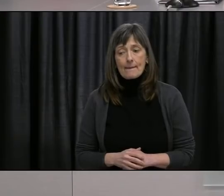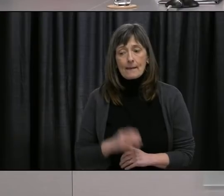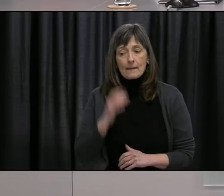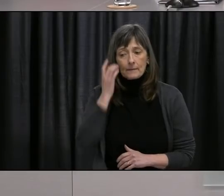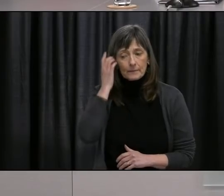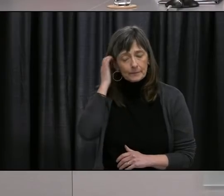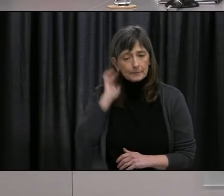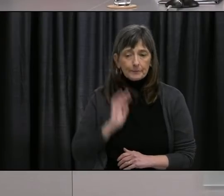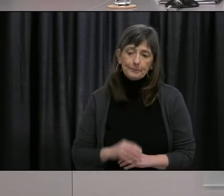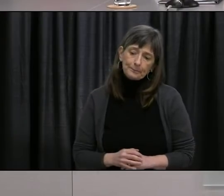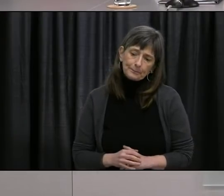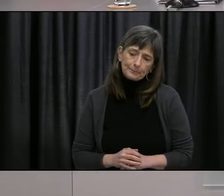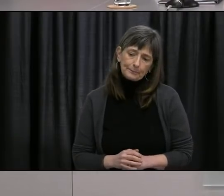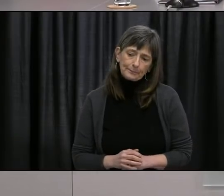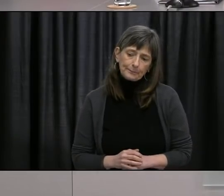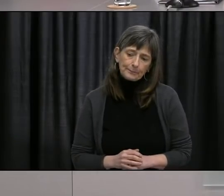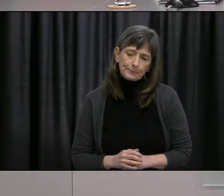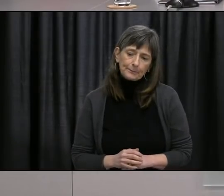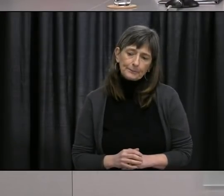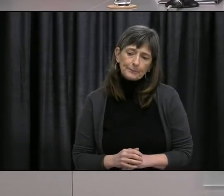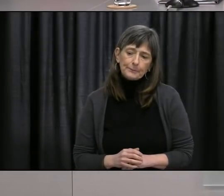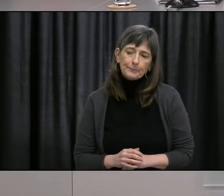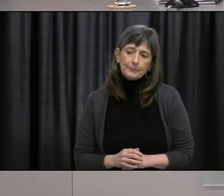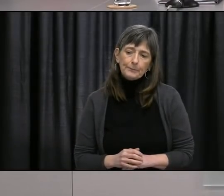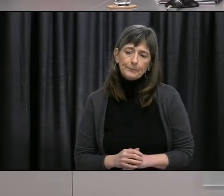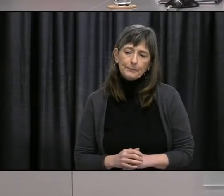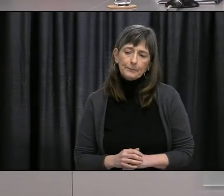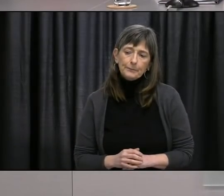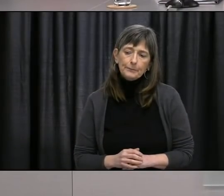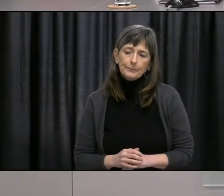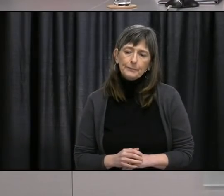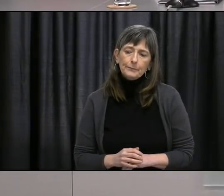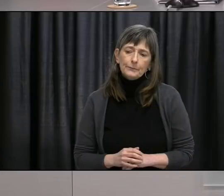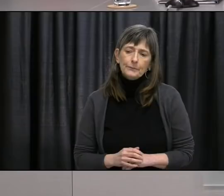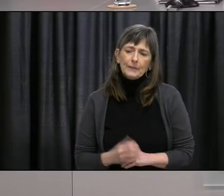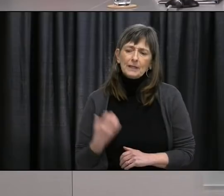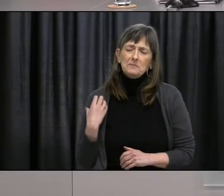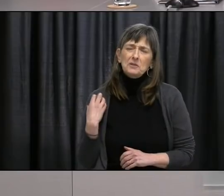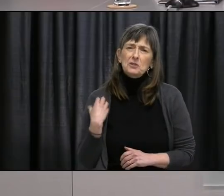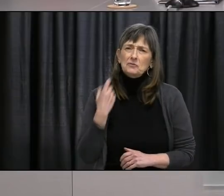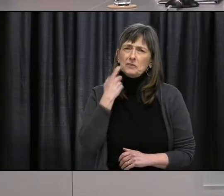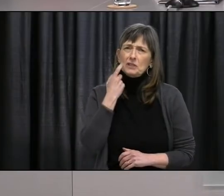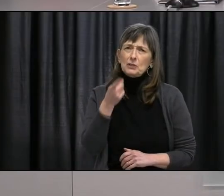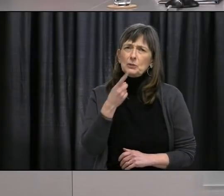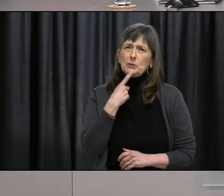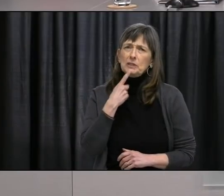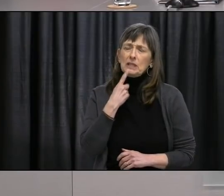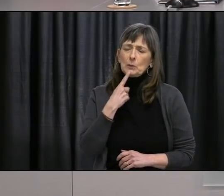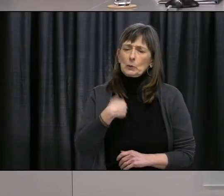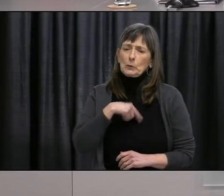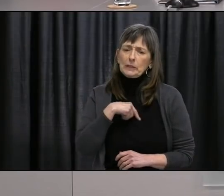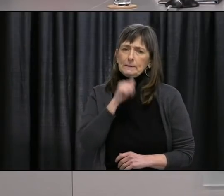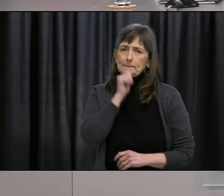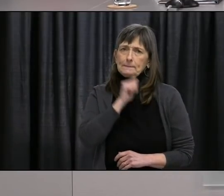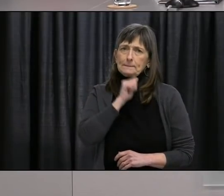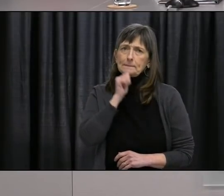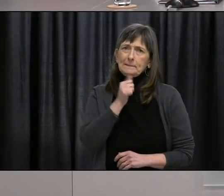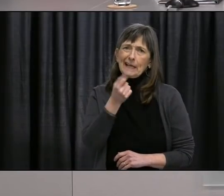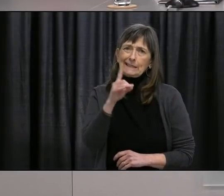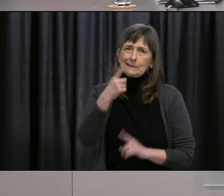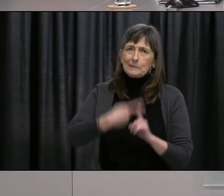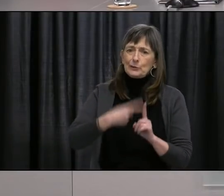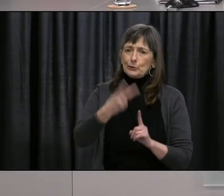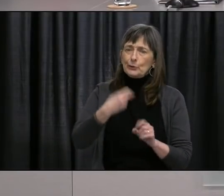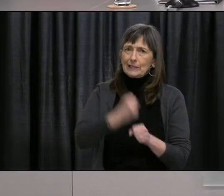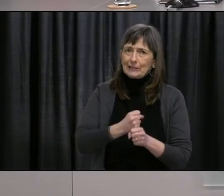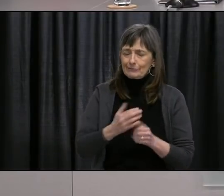Peggy, I want to pick up on a comment that you made earlier talking about 18 months to 2 years that we're going to be living with some sort of restrictions. A lot of people,